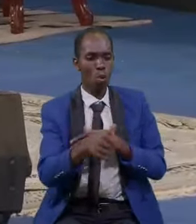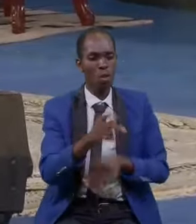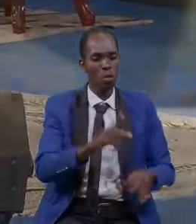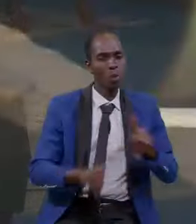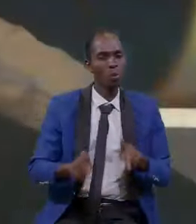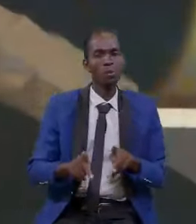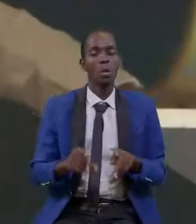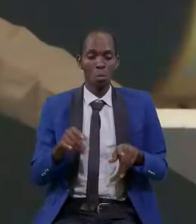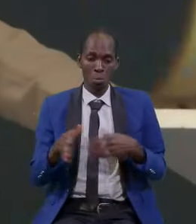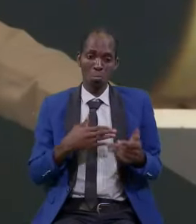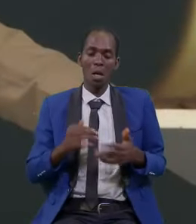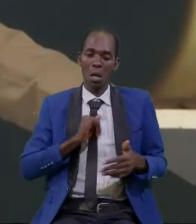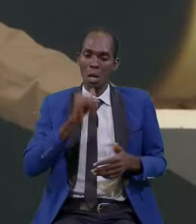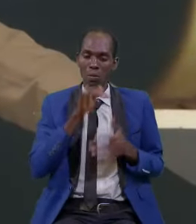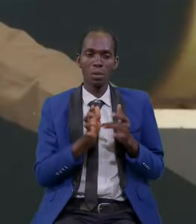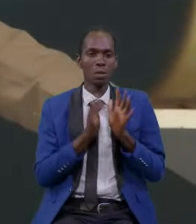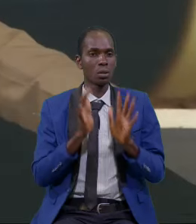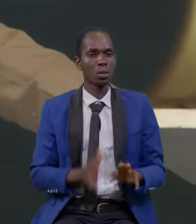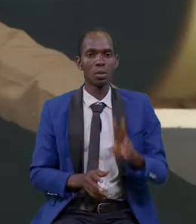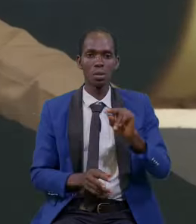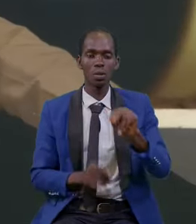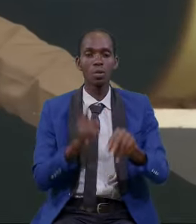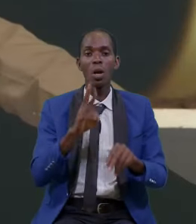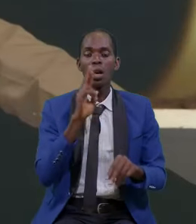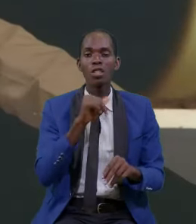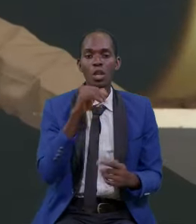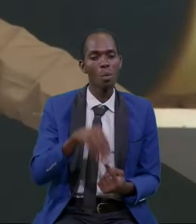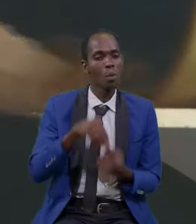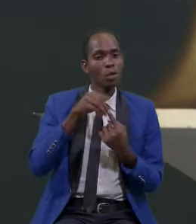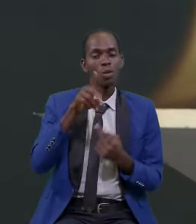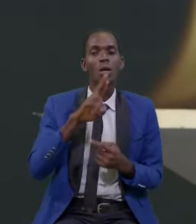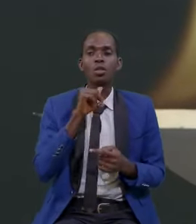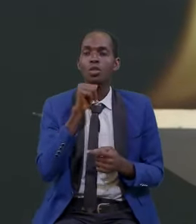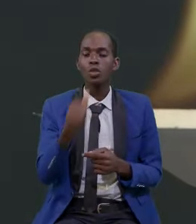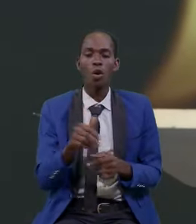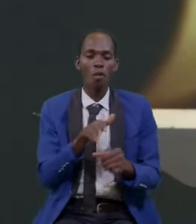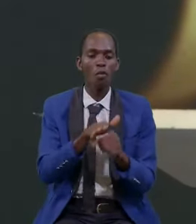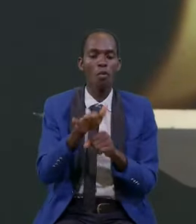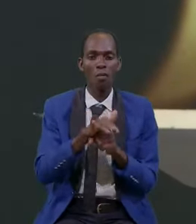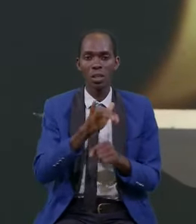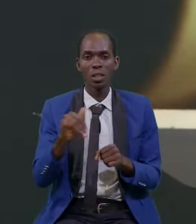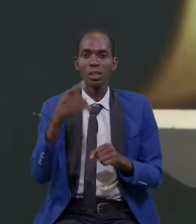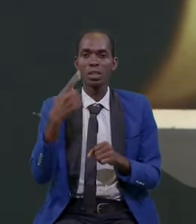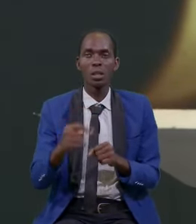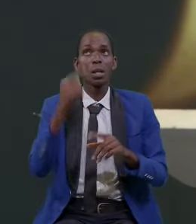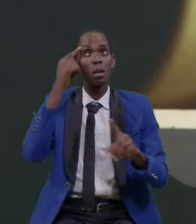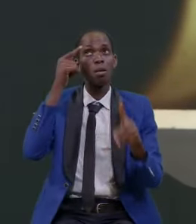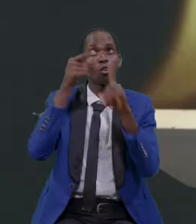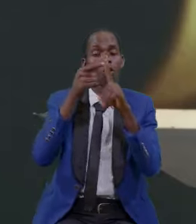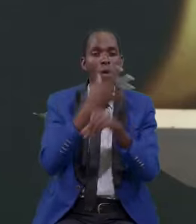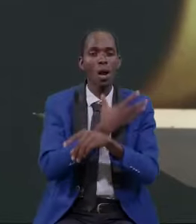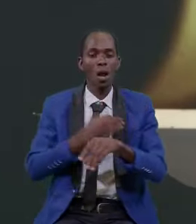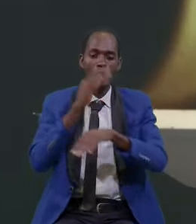are not fulfilling the goal, the call of Christ in your life. Anyone that comes